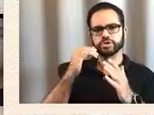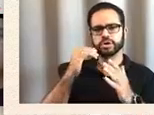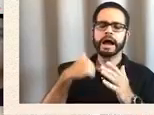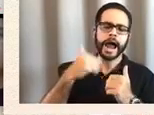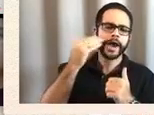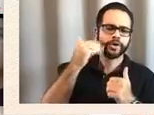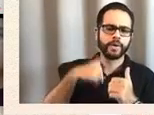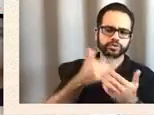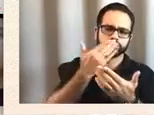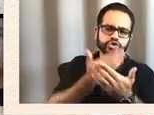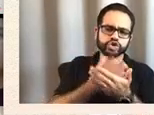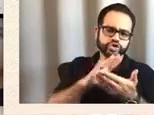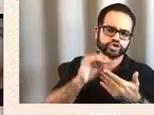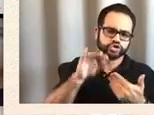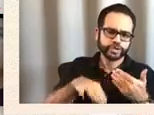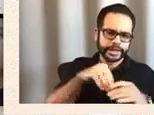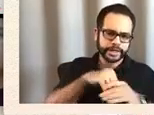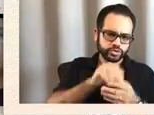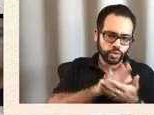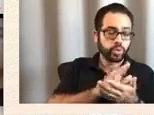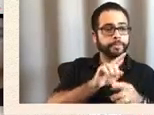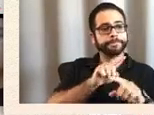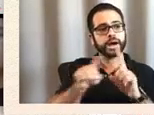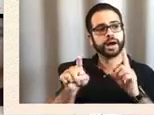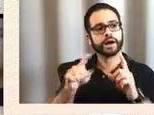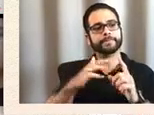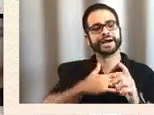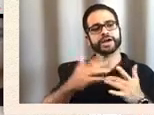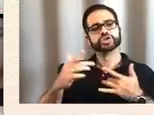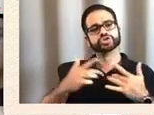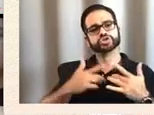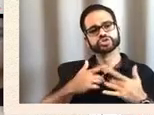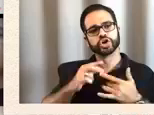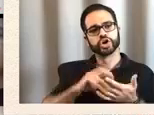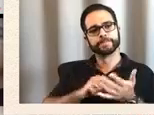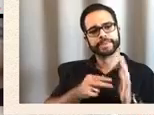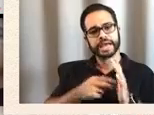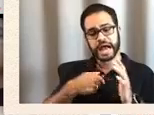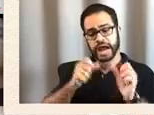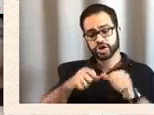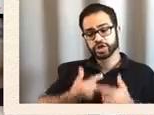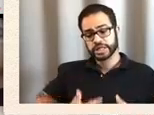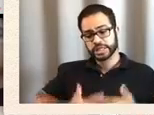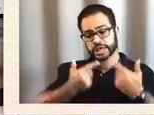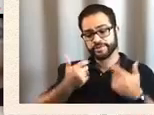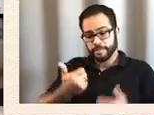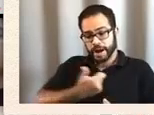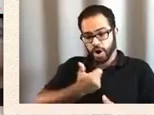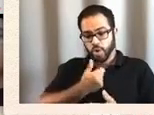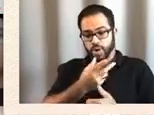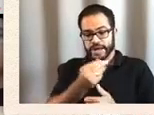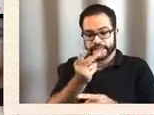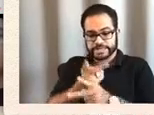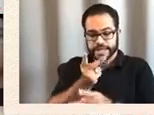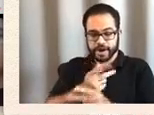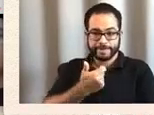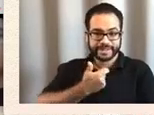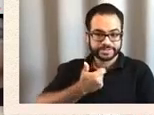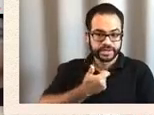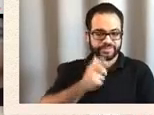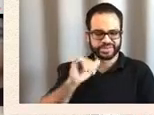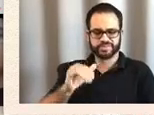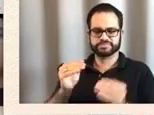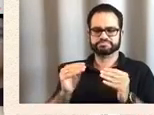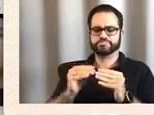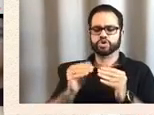the key. The concern was more of whether I'd actually be able to live on my own and take care of myself. So at the time I